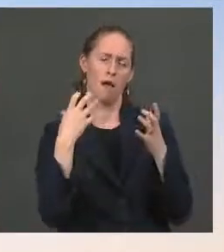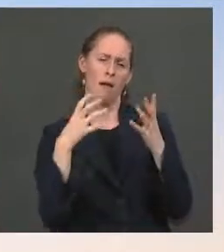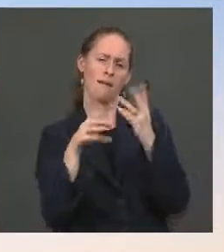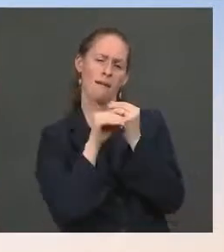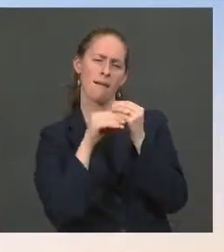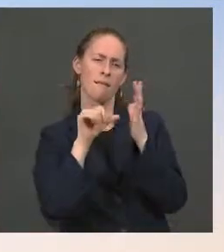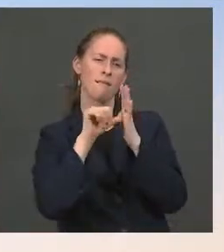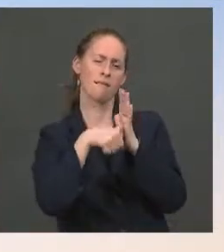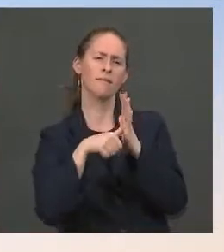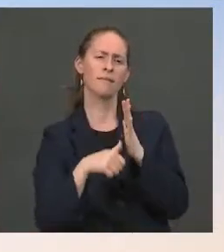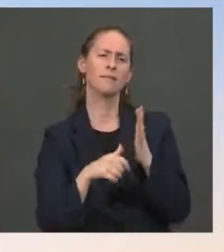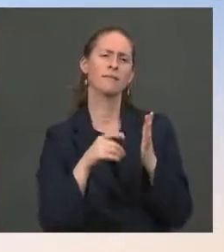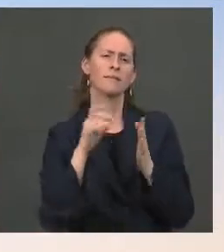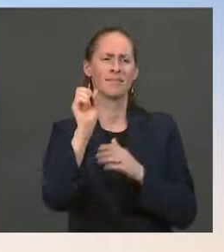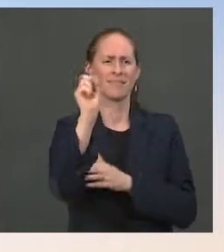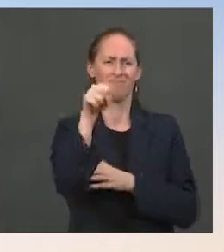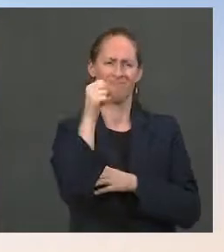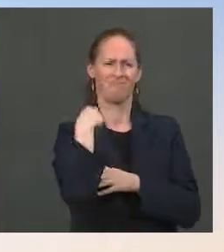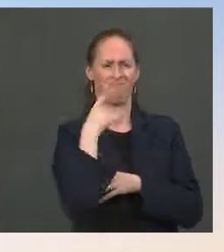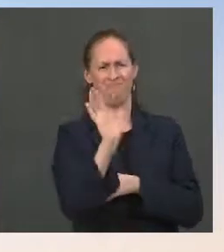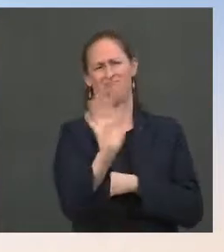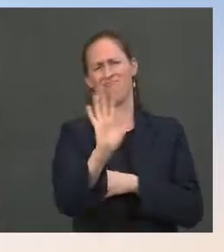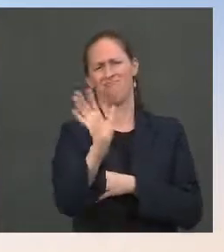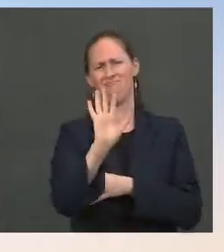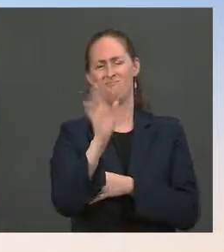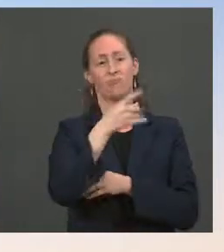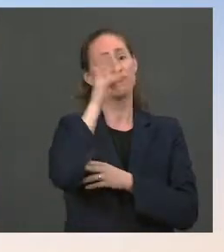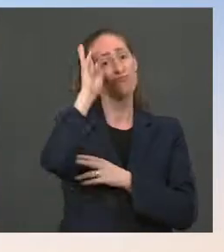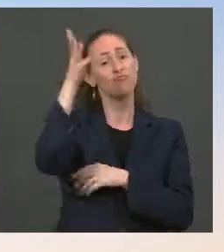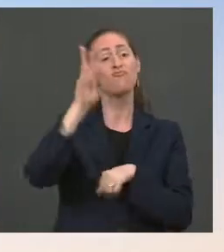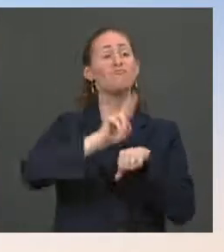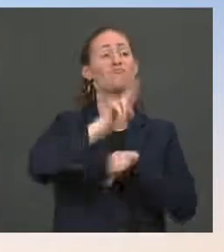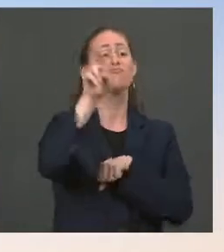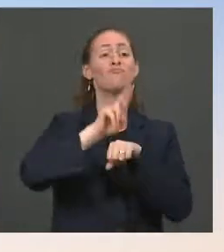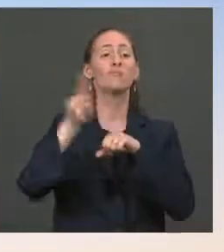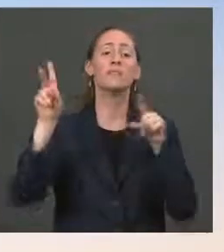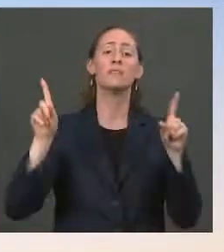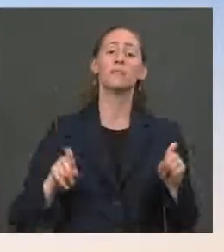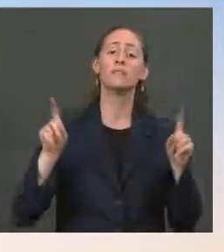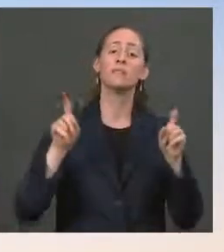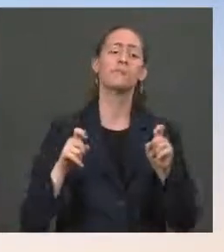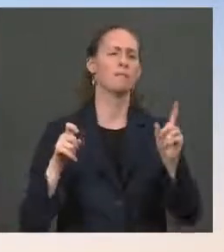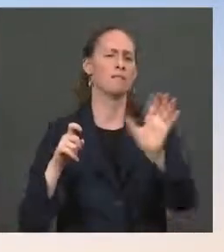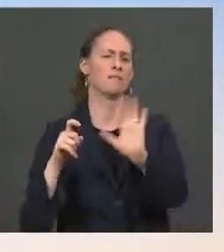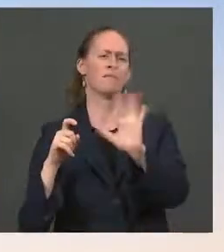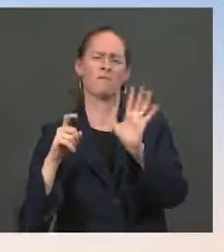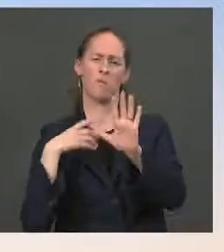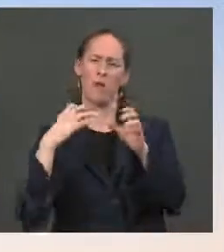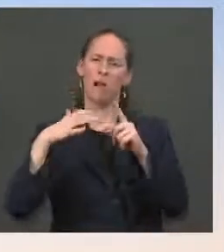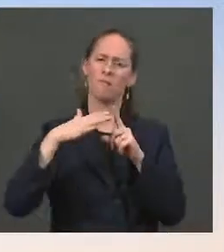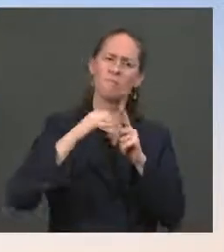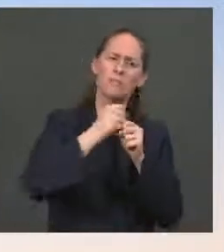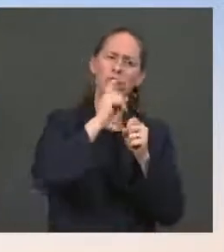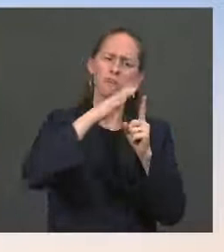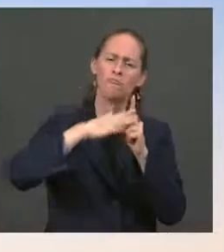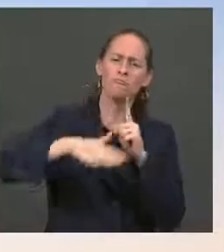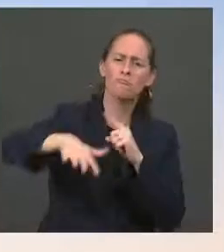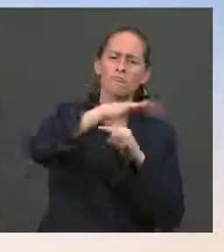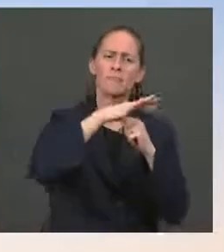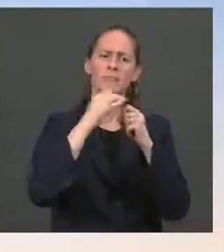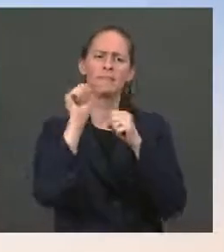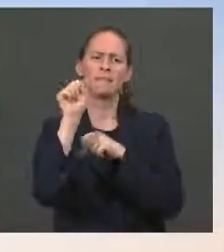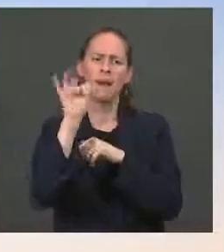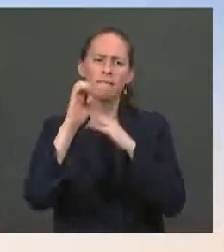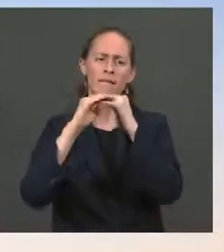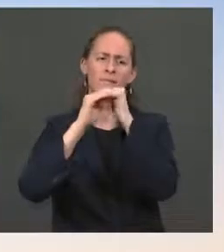condemn any illicit missile launches which are destabilizing to the region and to the international community. We're consulting closely with our allies, both in capitals and in New York